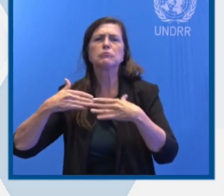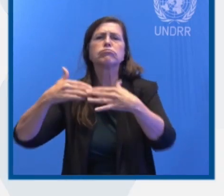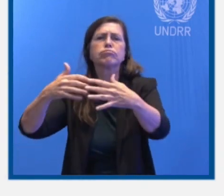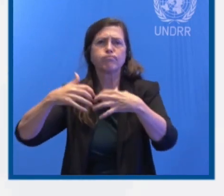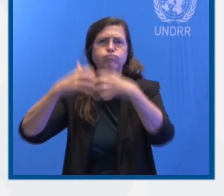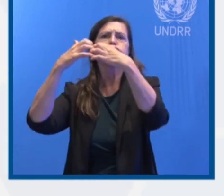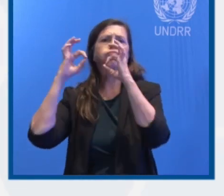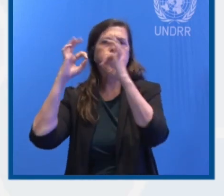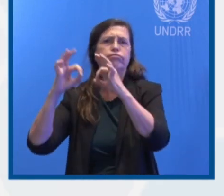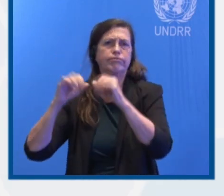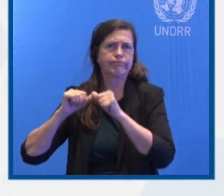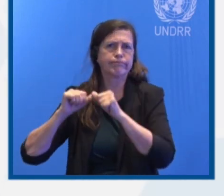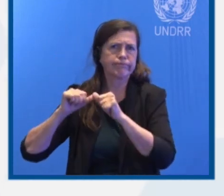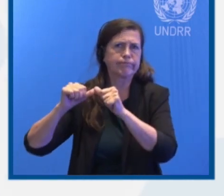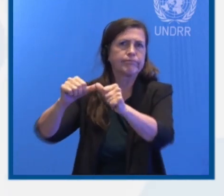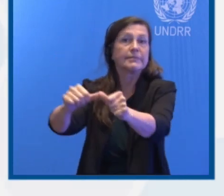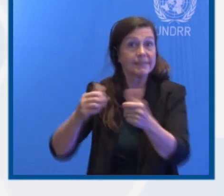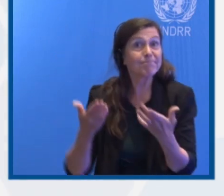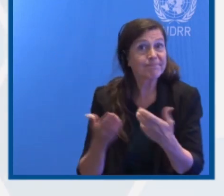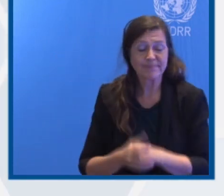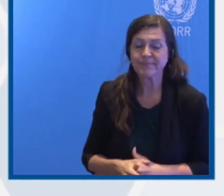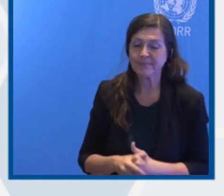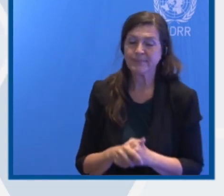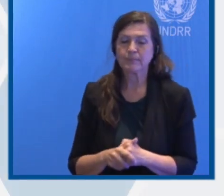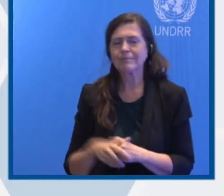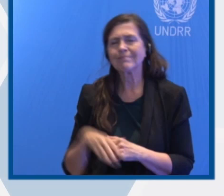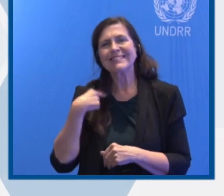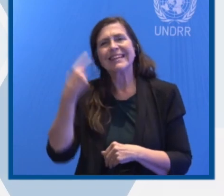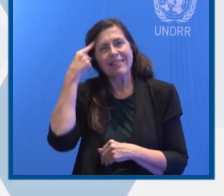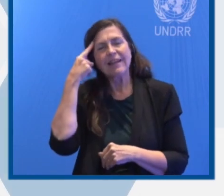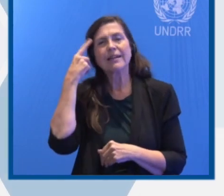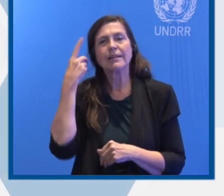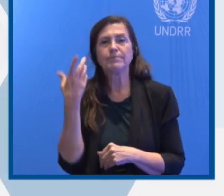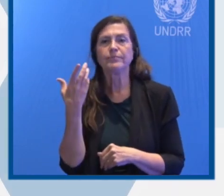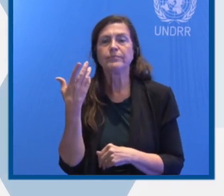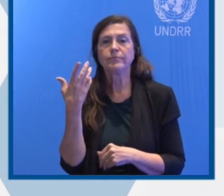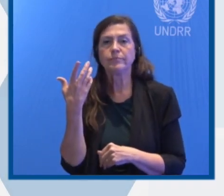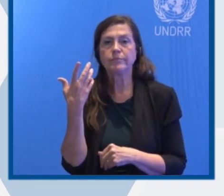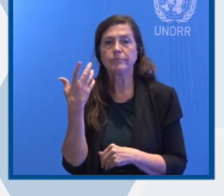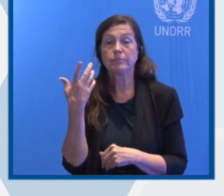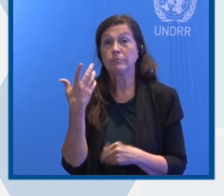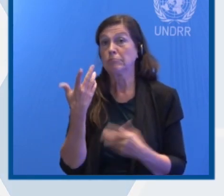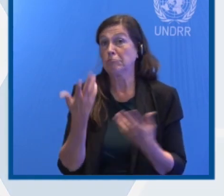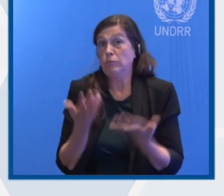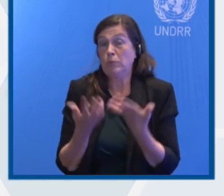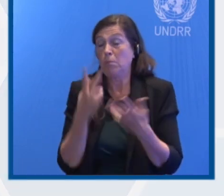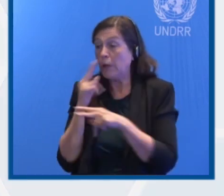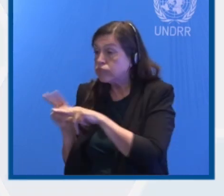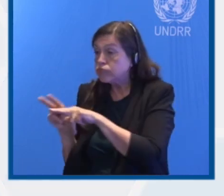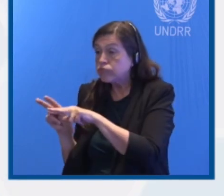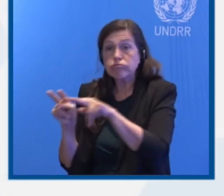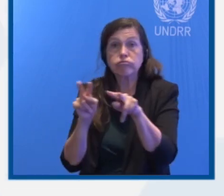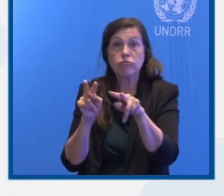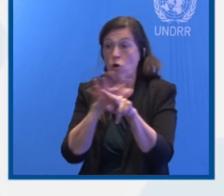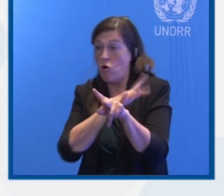that. I think there are, if we take a whole of society